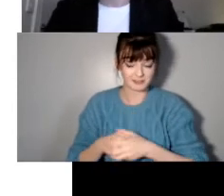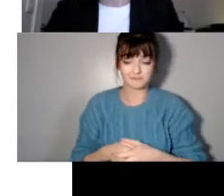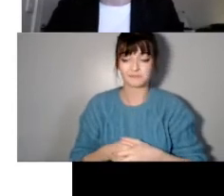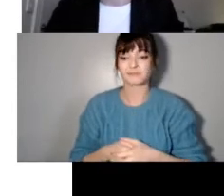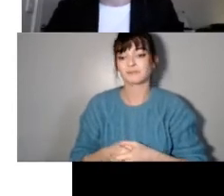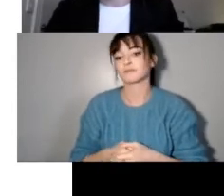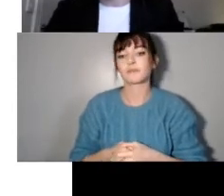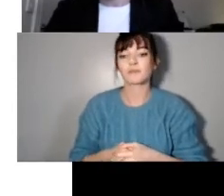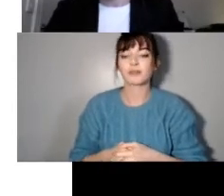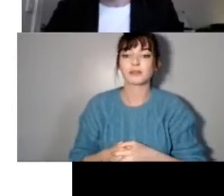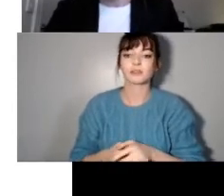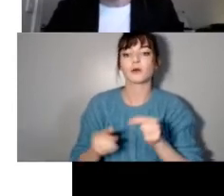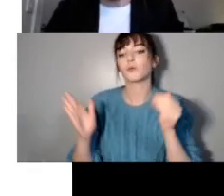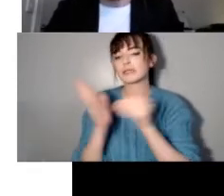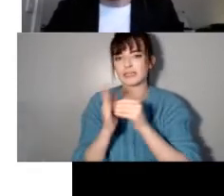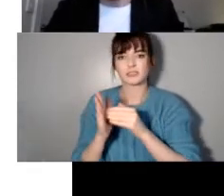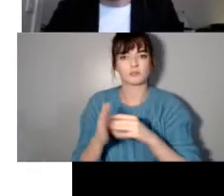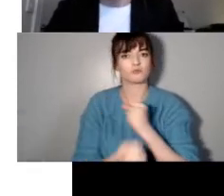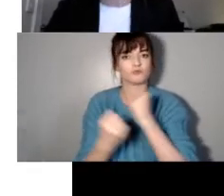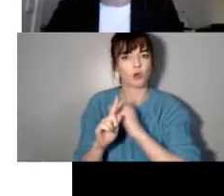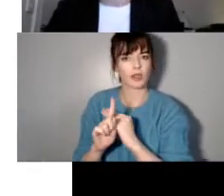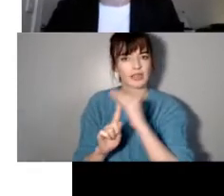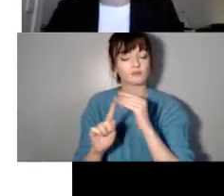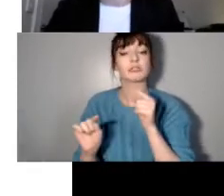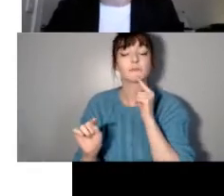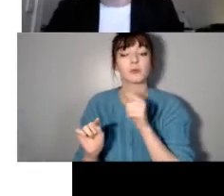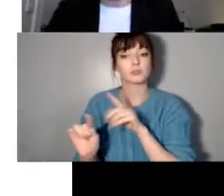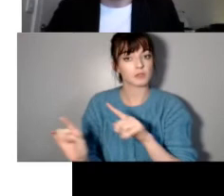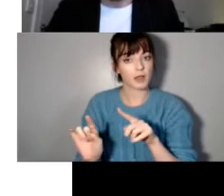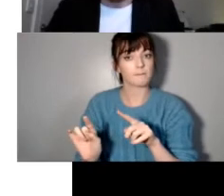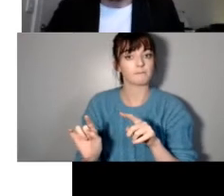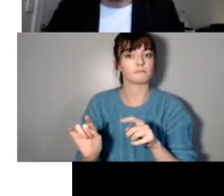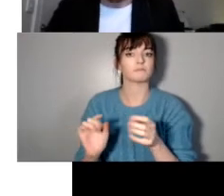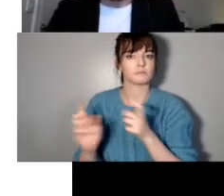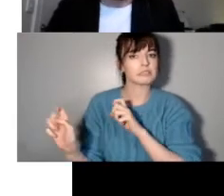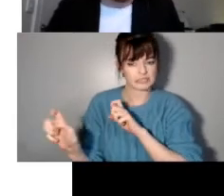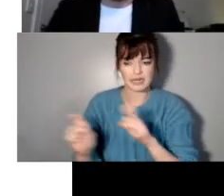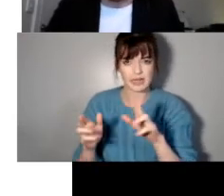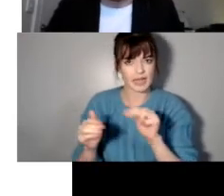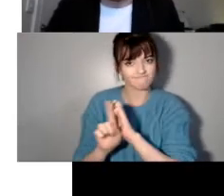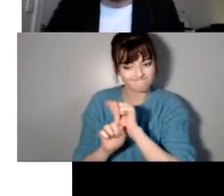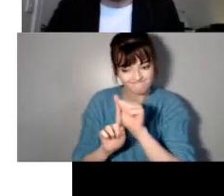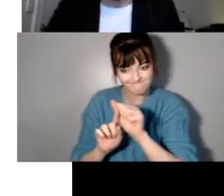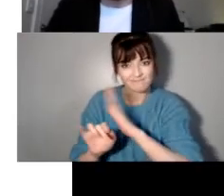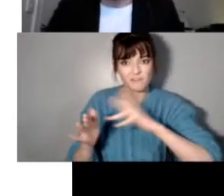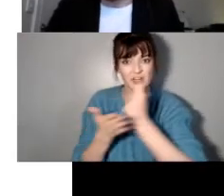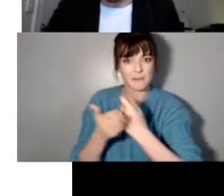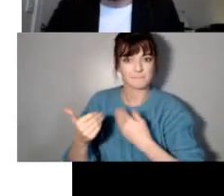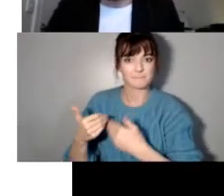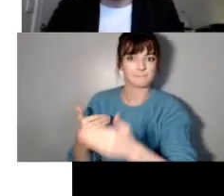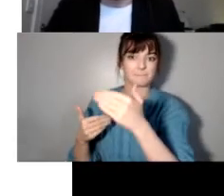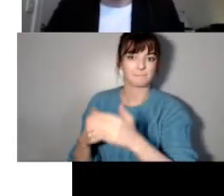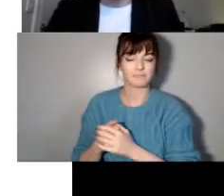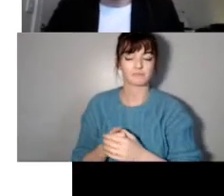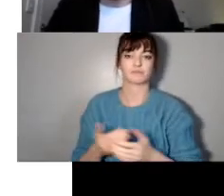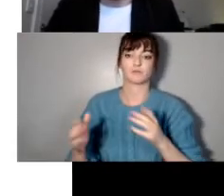Although it is a significant increase, there is a potential for efficiencies to emerge over time as people reap the